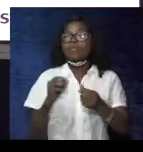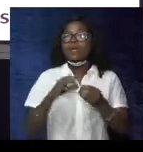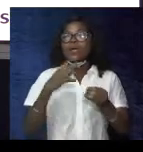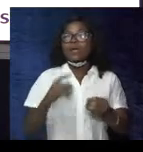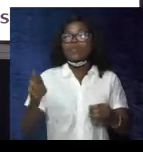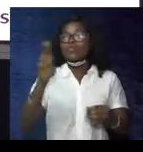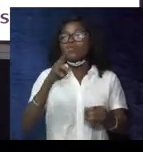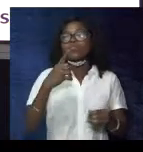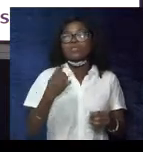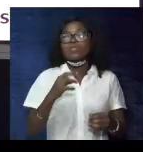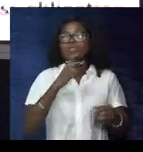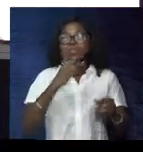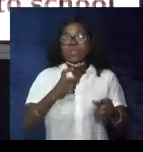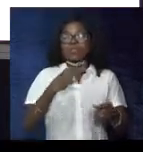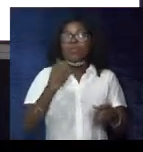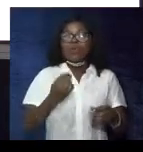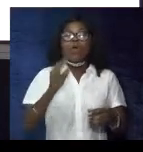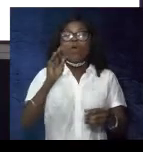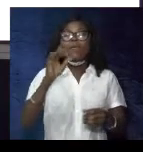obligation.